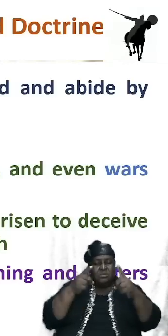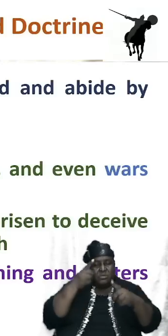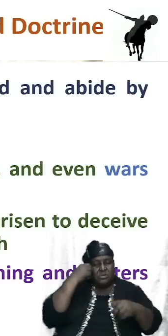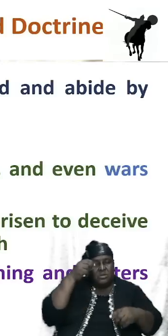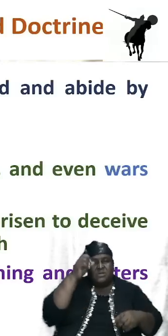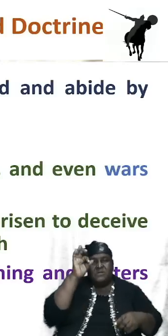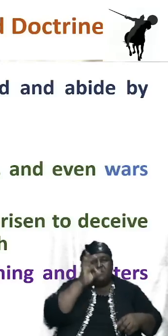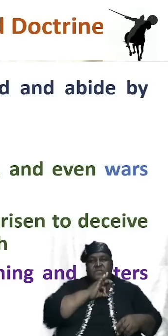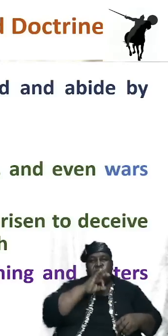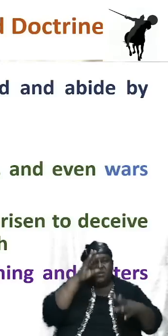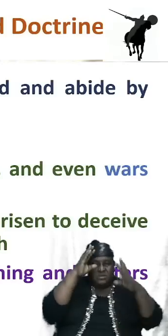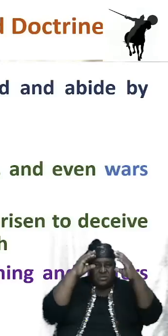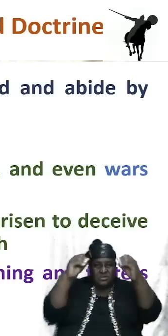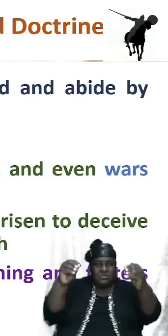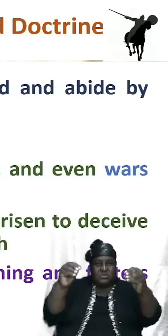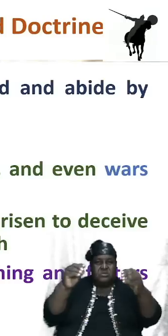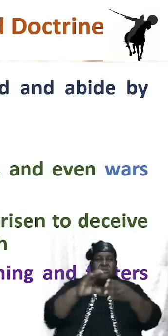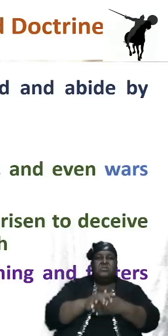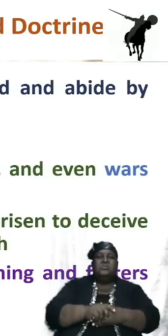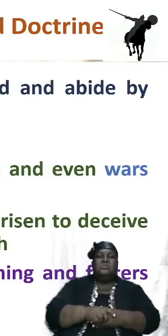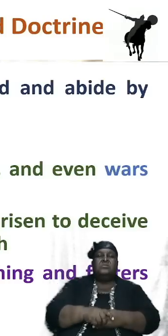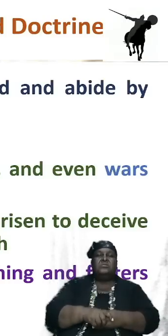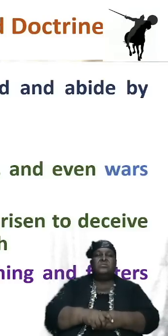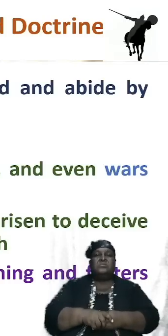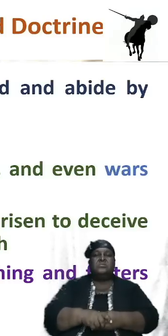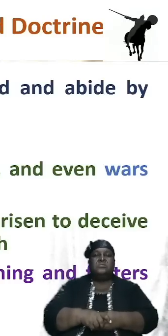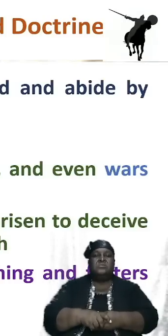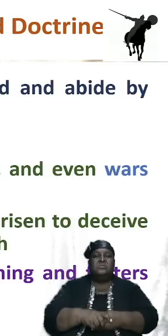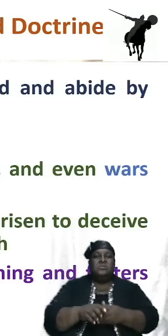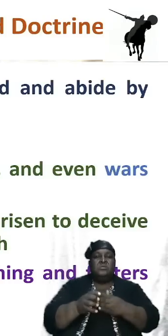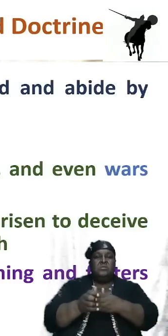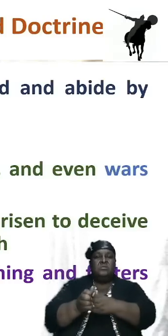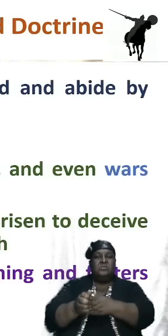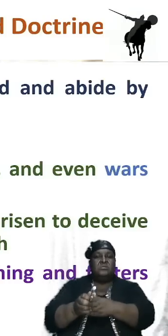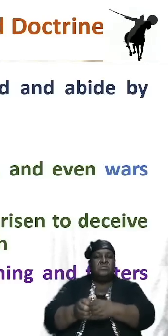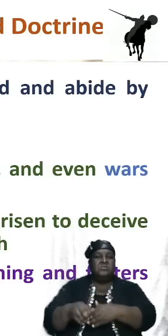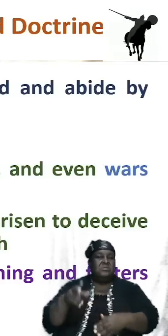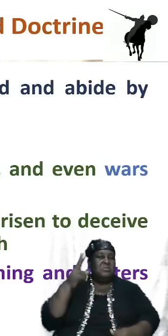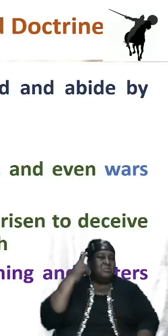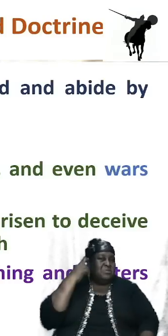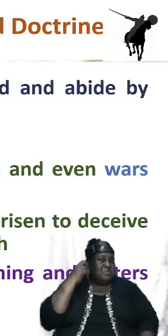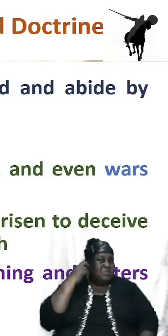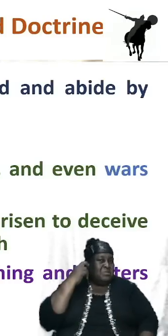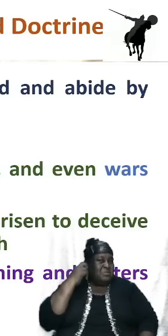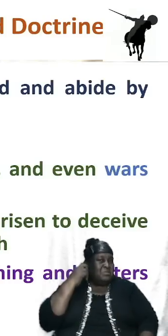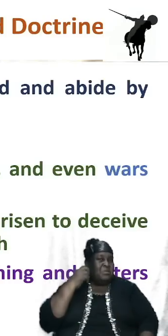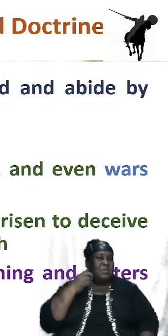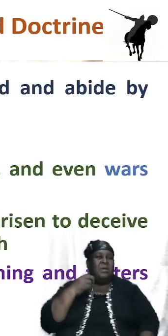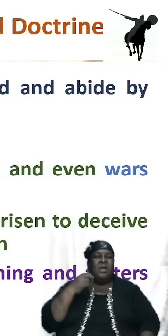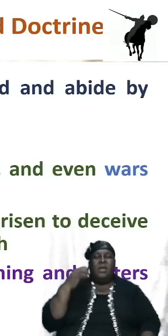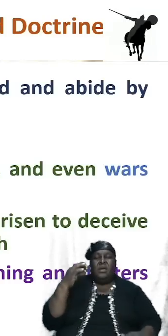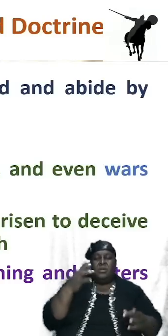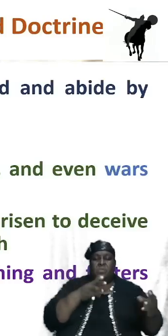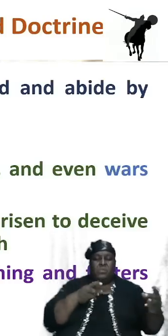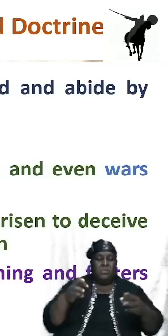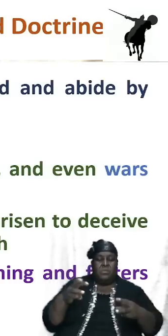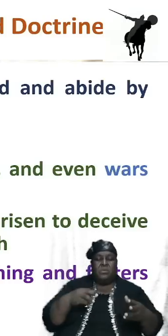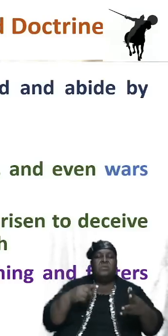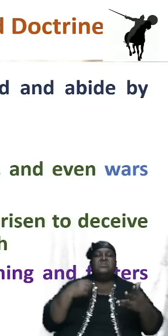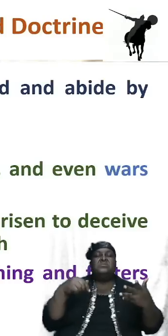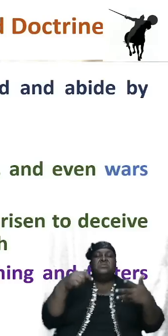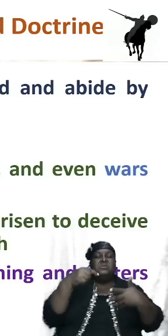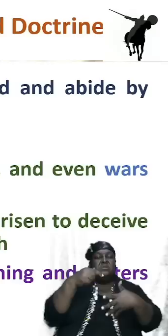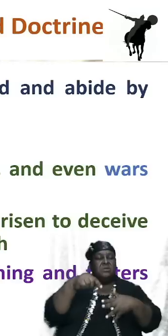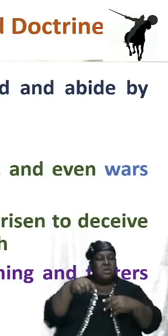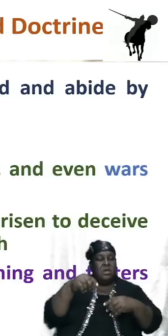teachings have led to what is called schism and hearsays, and even wars among the believers. Now,